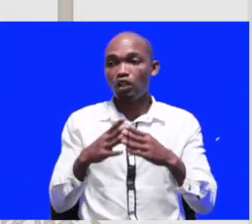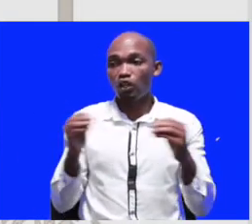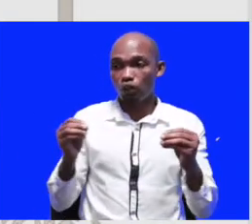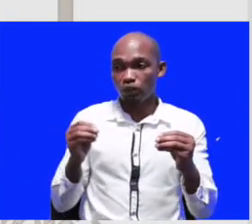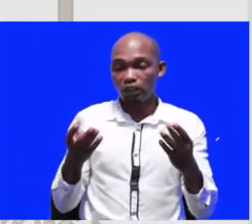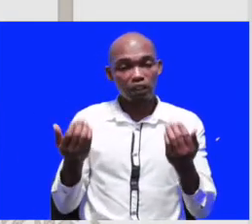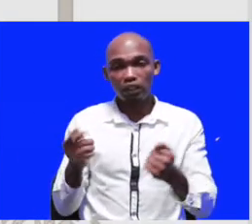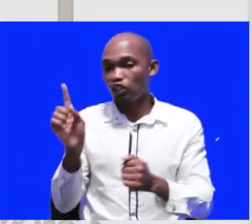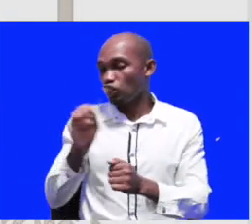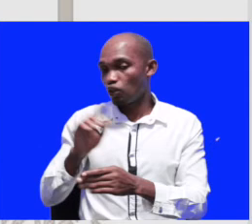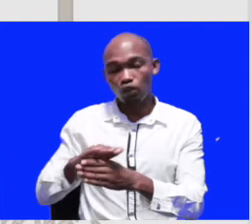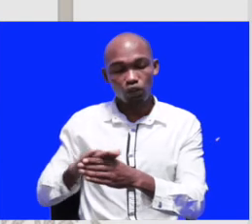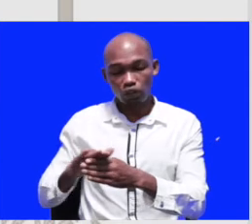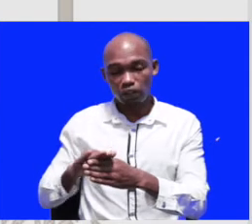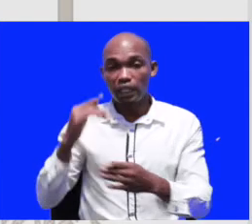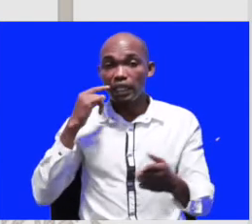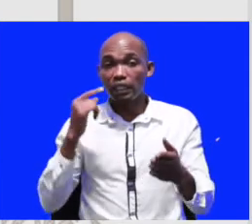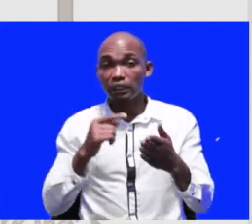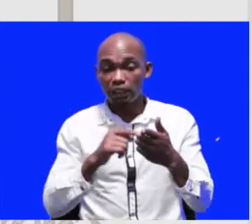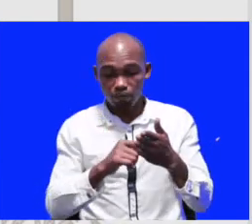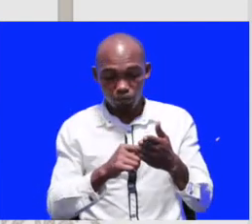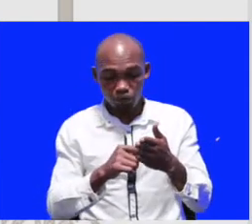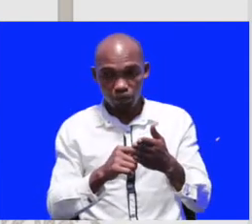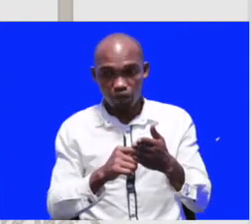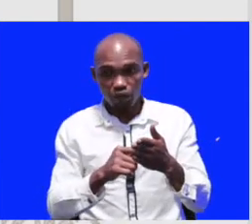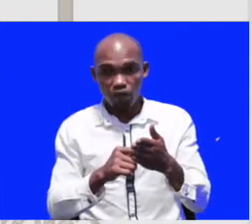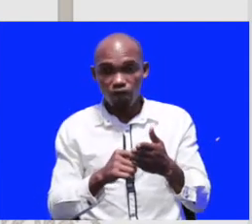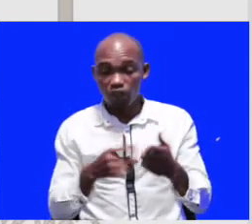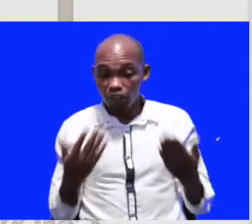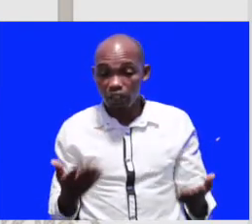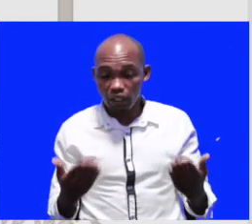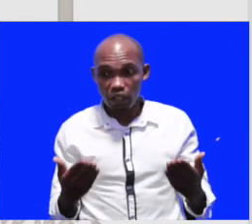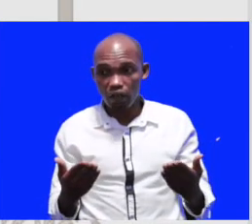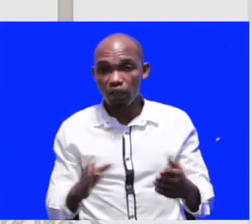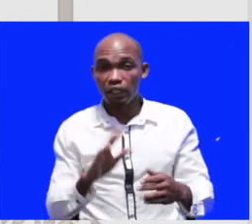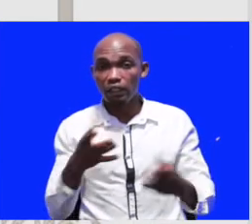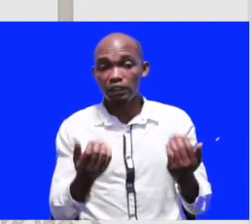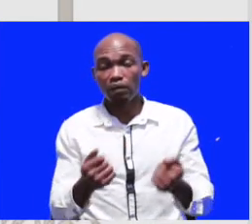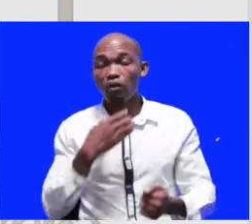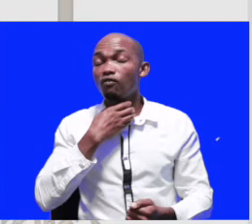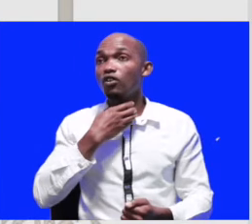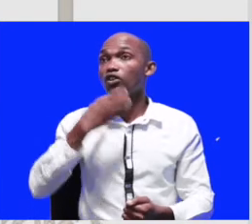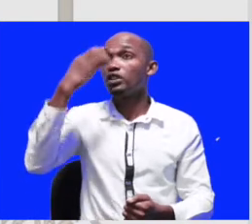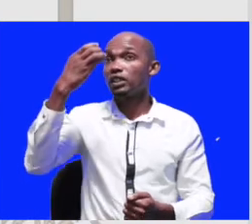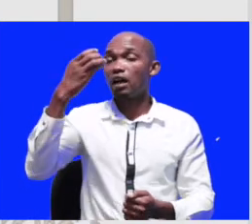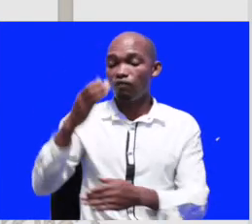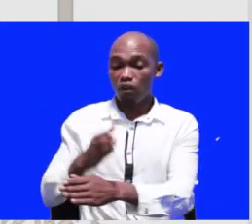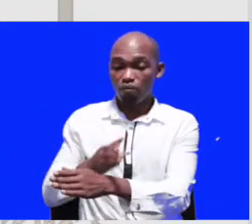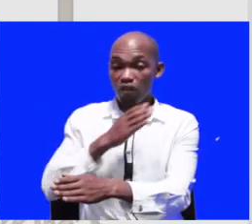other abilities through disuse. Example, the ancestors of the present-day long-necked